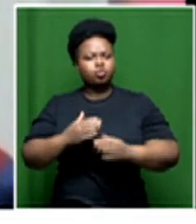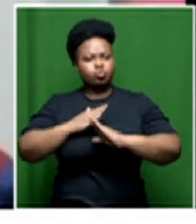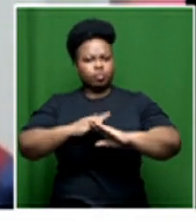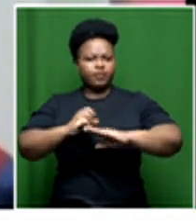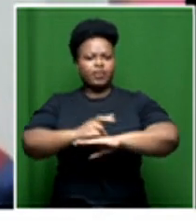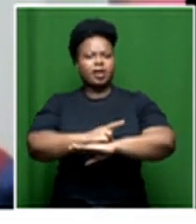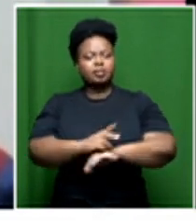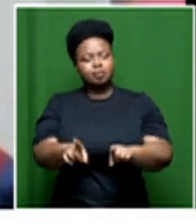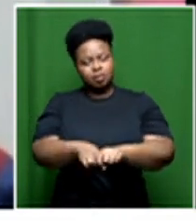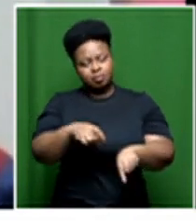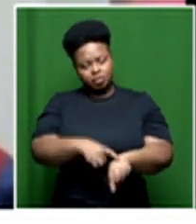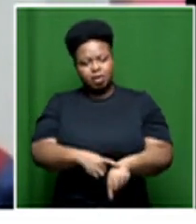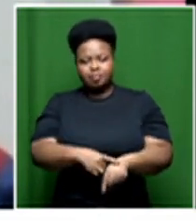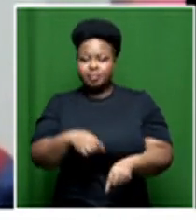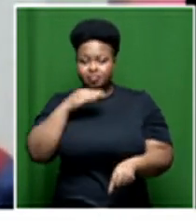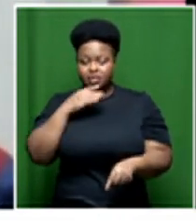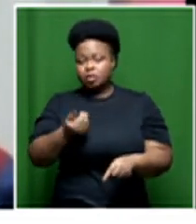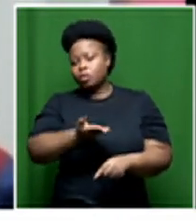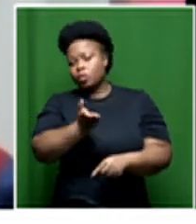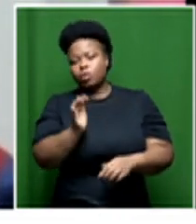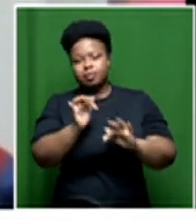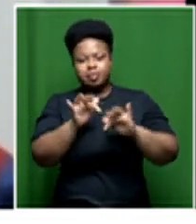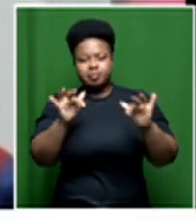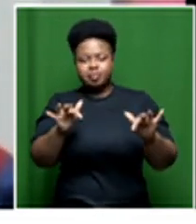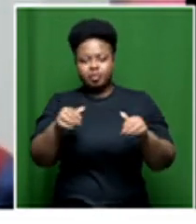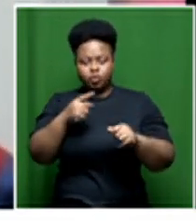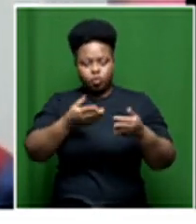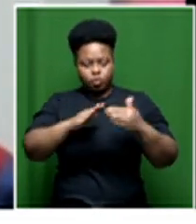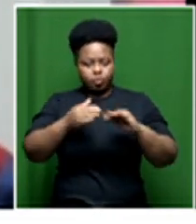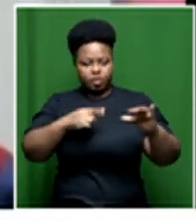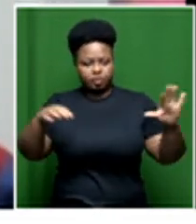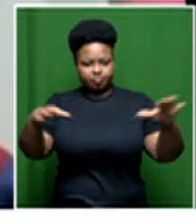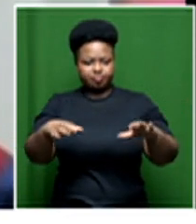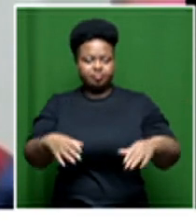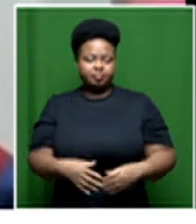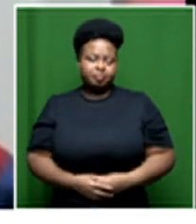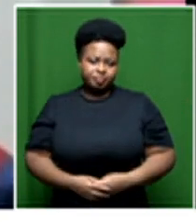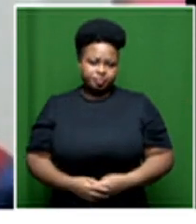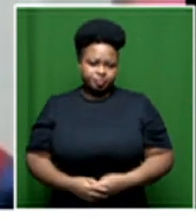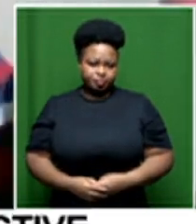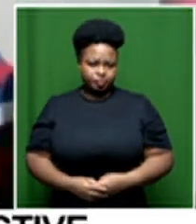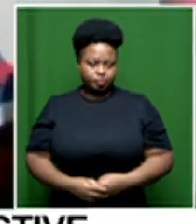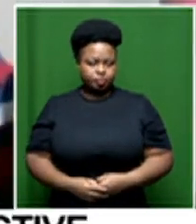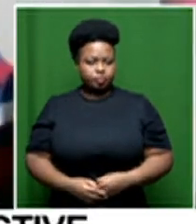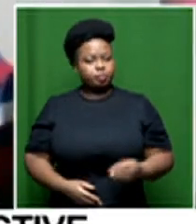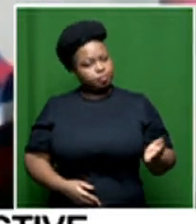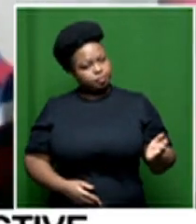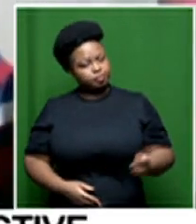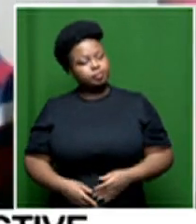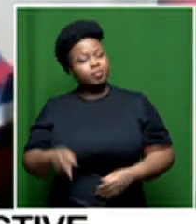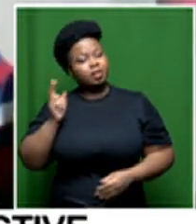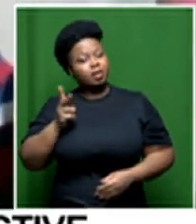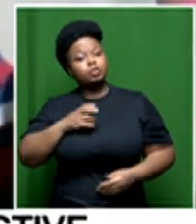will contribute to the overall immunity that is needed, the herd immunity that is needed by the population. All right, so just again, let's get